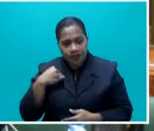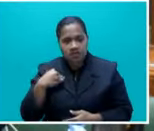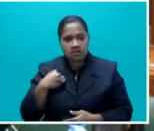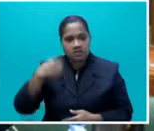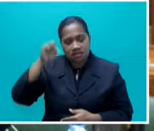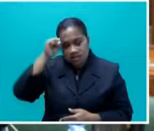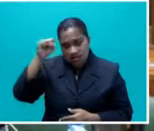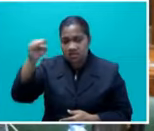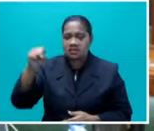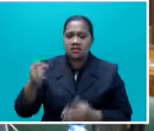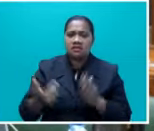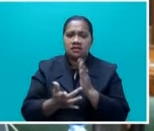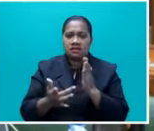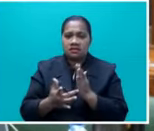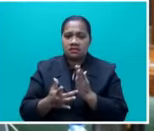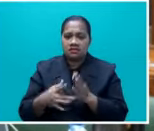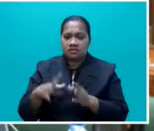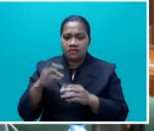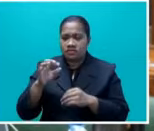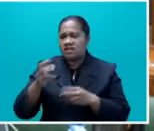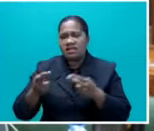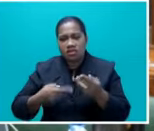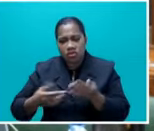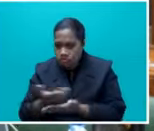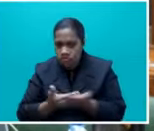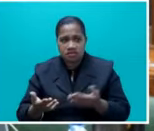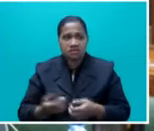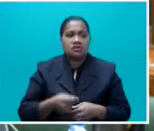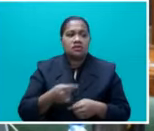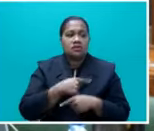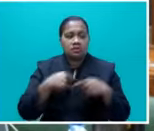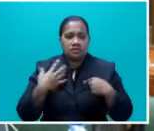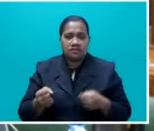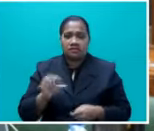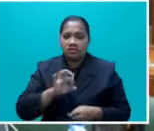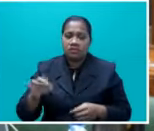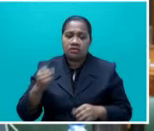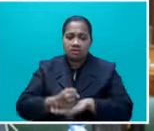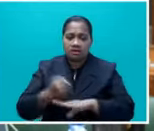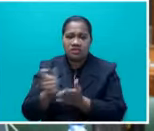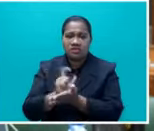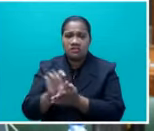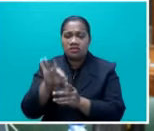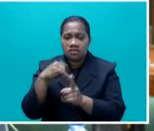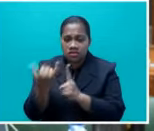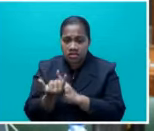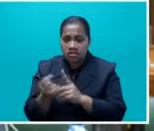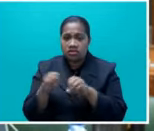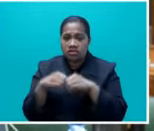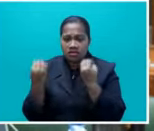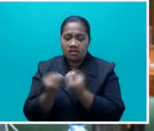and technical officials, negotiators, and we have non-government and civil society organizations and all